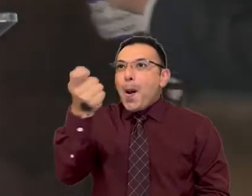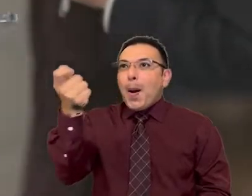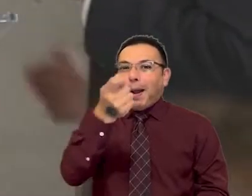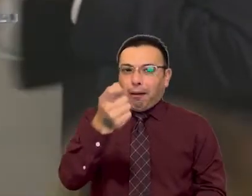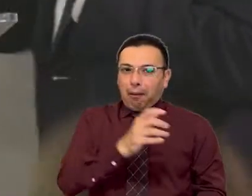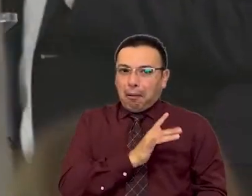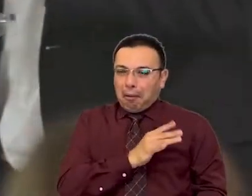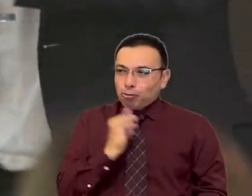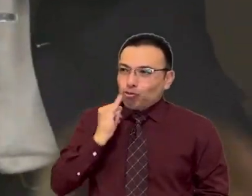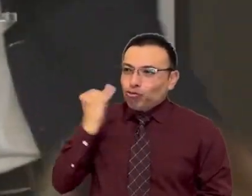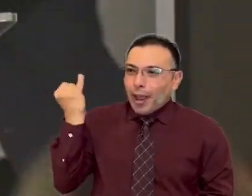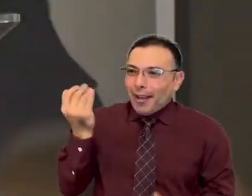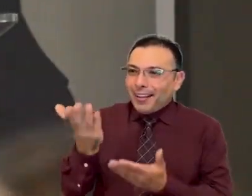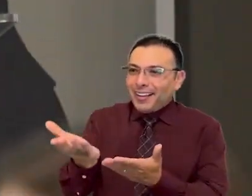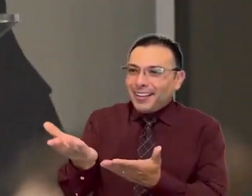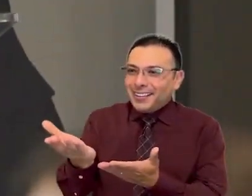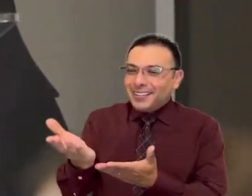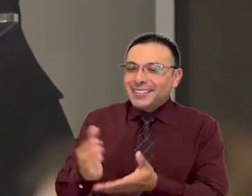Thanks, Kristen.